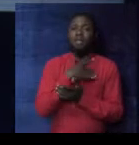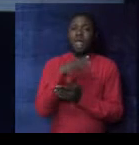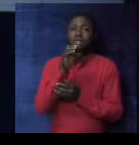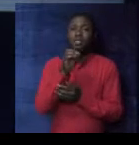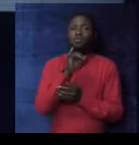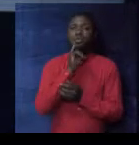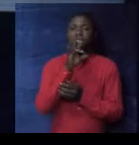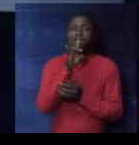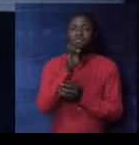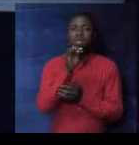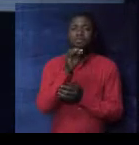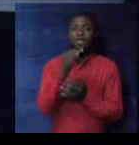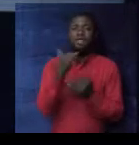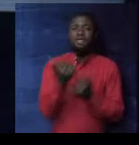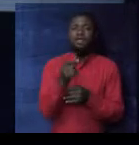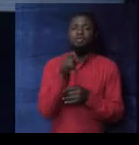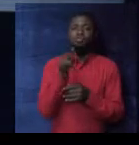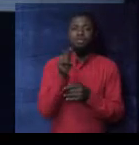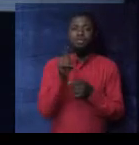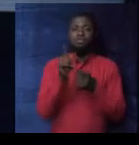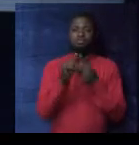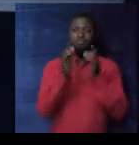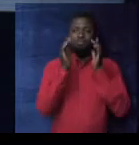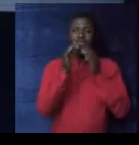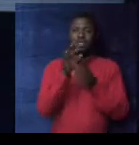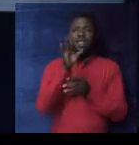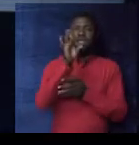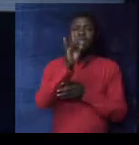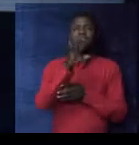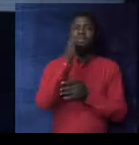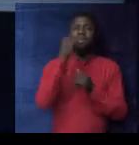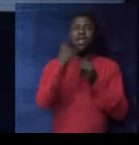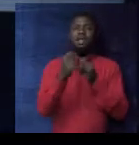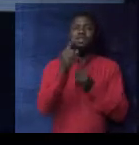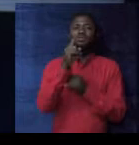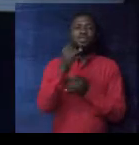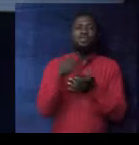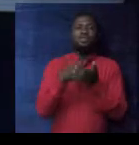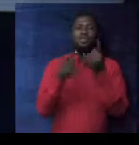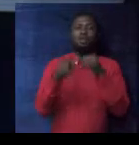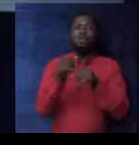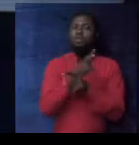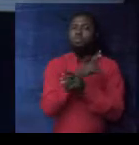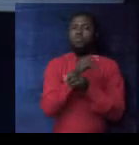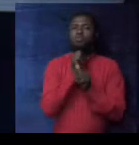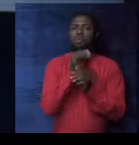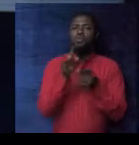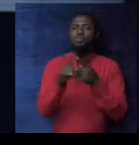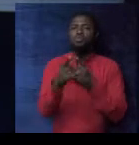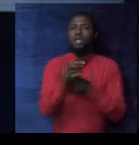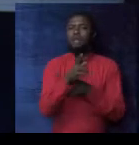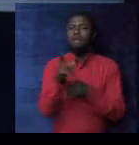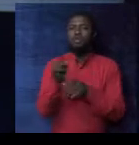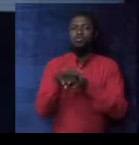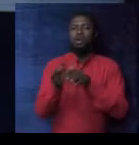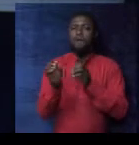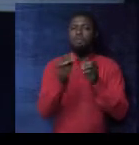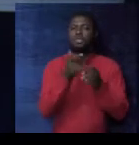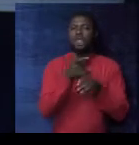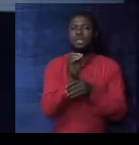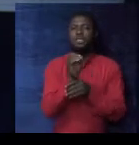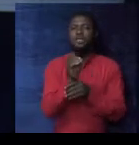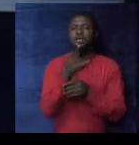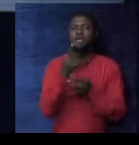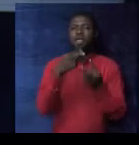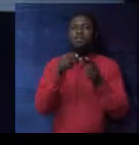and that is, of course, 7 and 0 is 70. And now this one you need to pay attention to it. 8 is the last one, so it comes down, and there is nothing